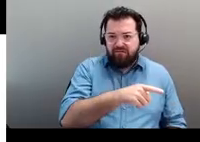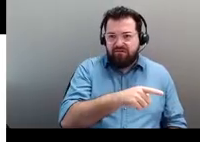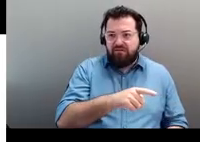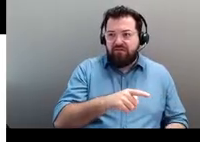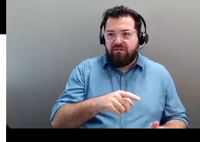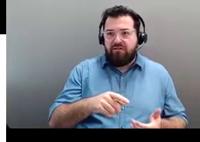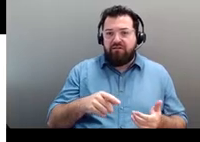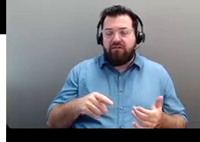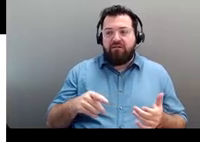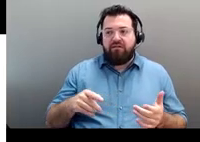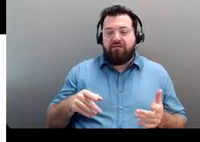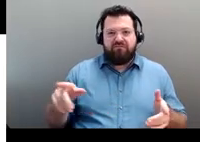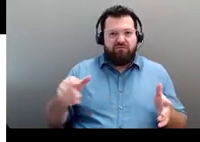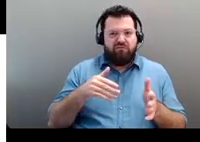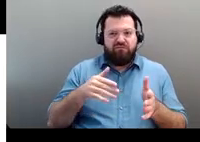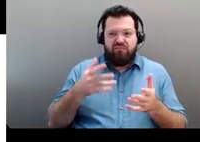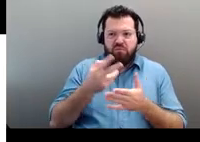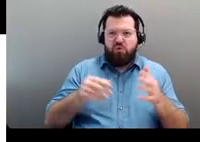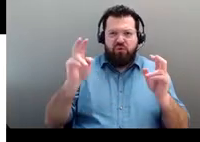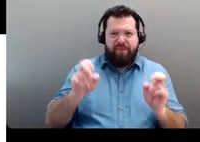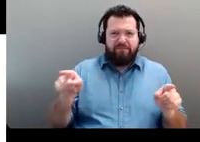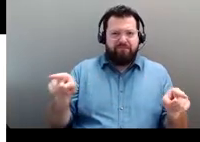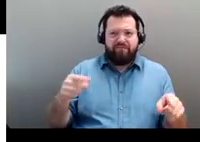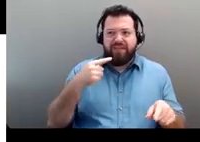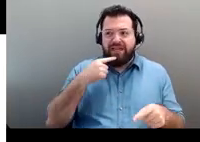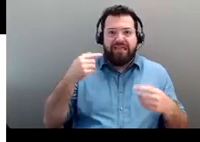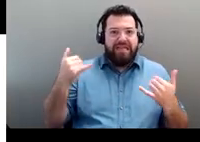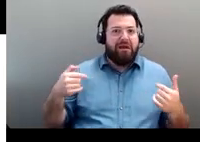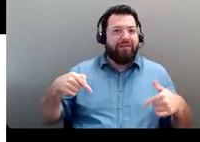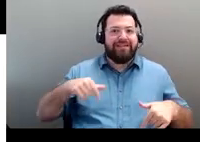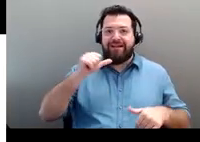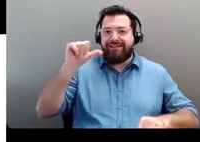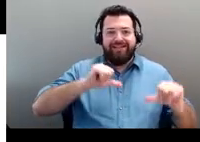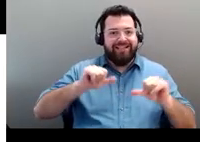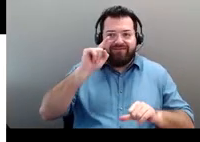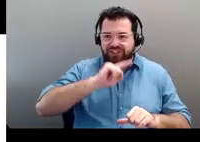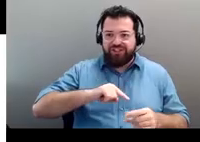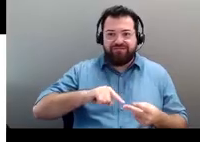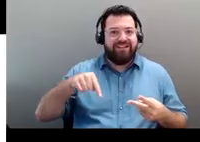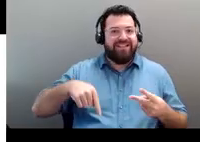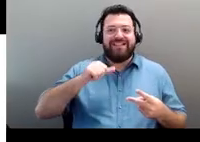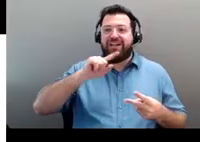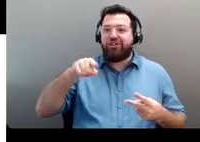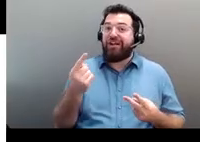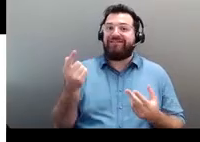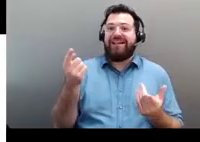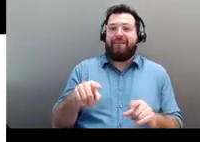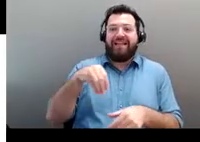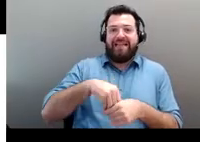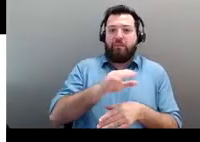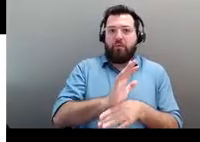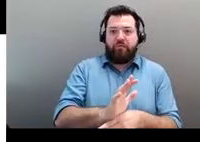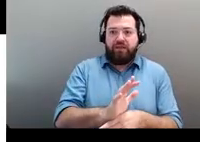fiction. This is no longer science fiction. This is no longer something that happens in the movies. Um, students will also say that, you